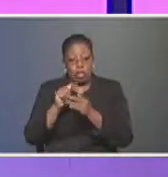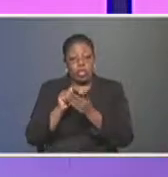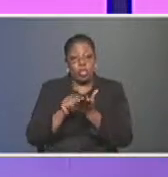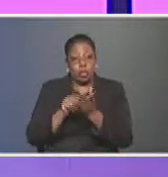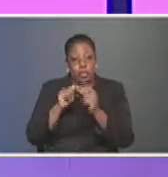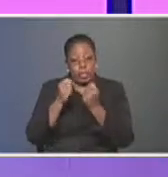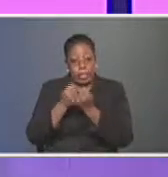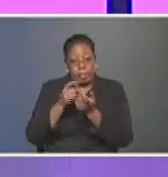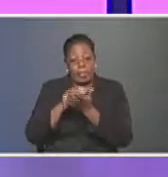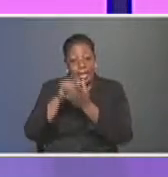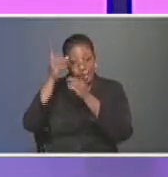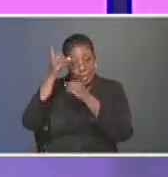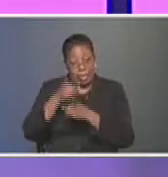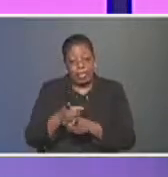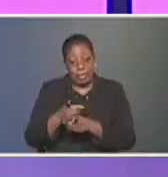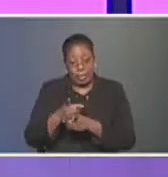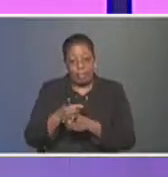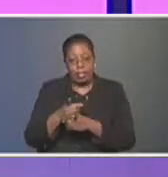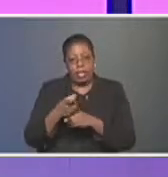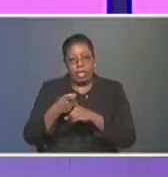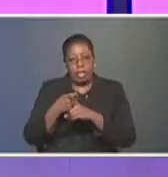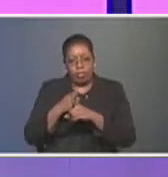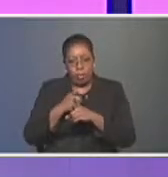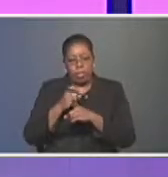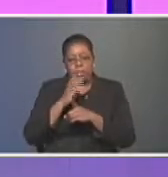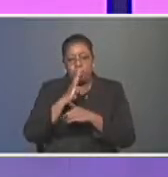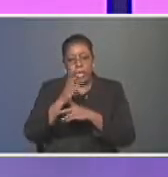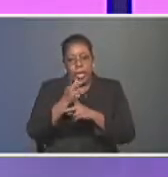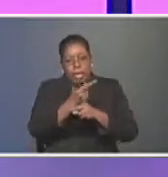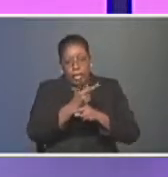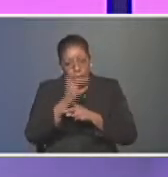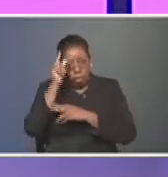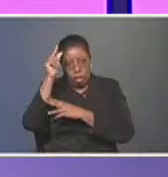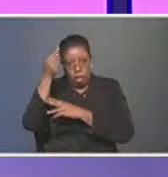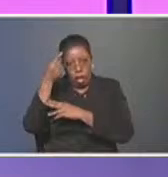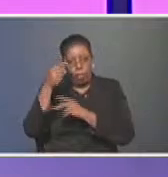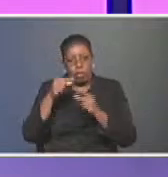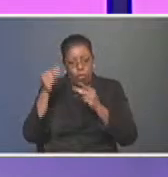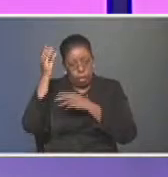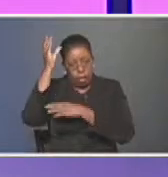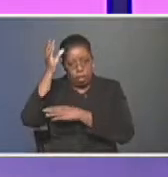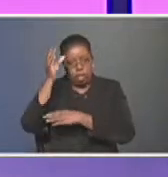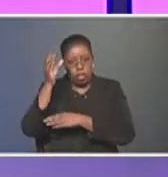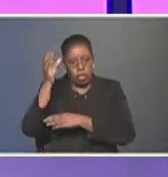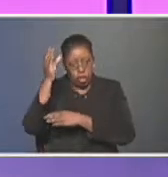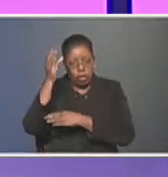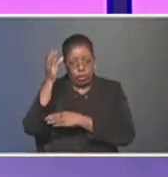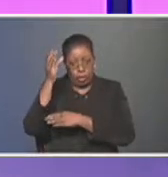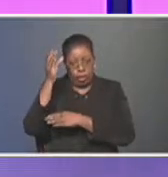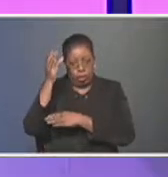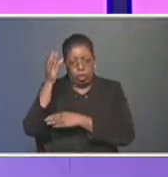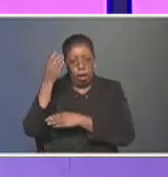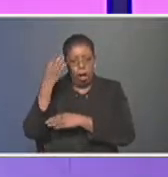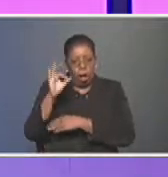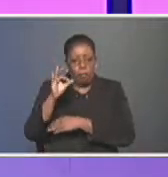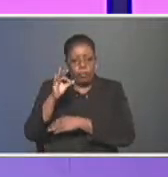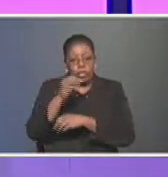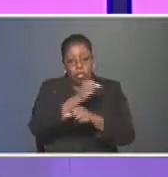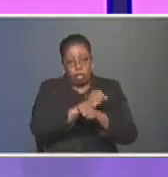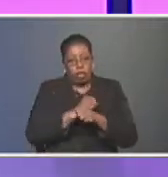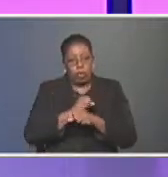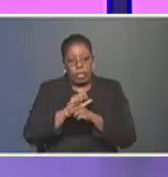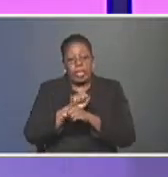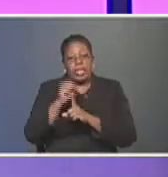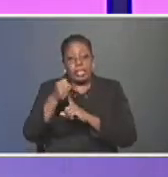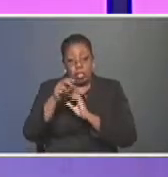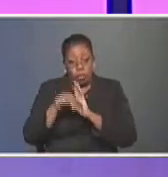that decision was made out of an abundance of caution, along with the government's grave concern over the deteriorating security situation on